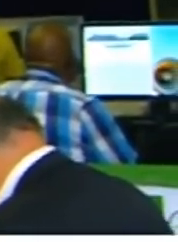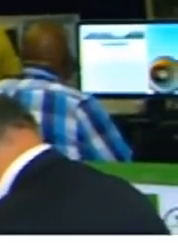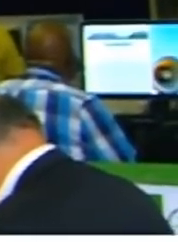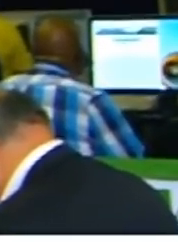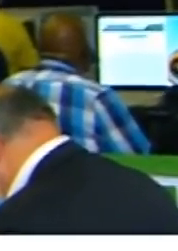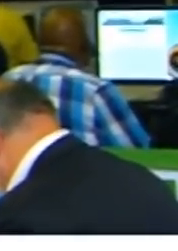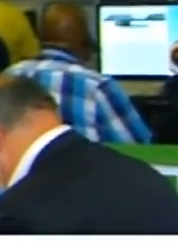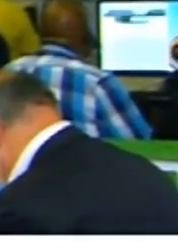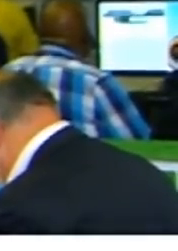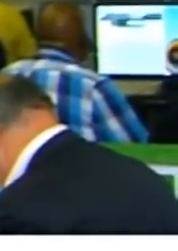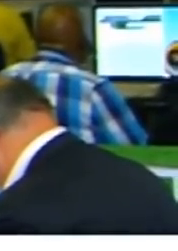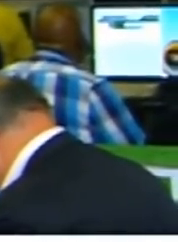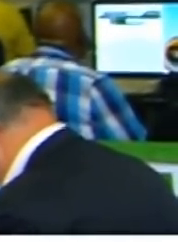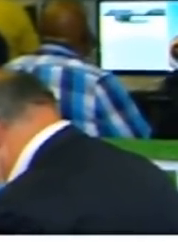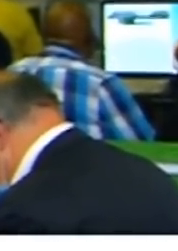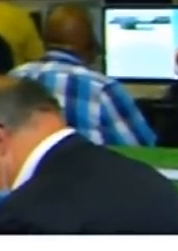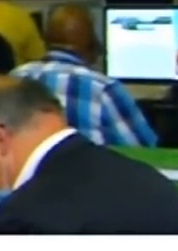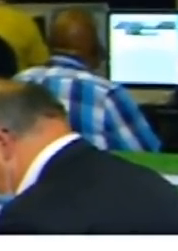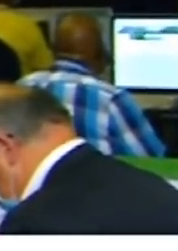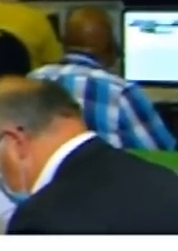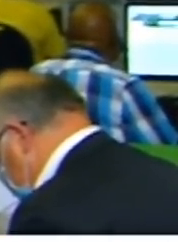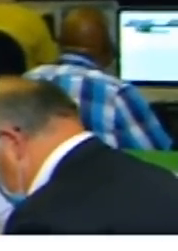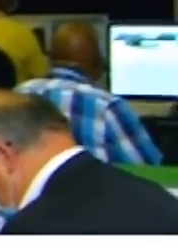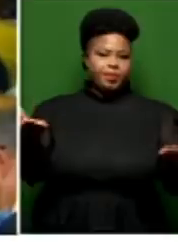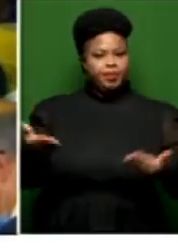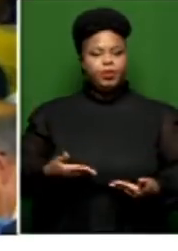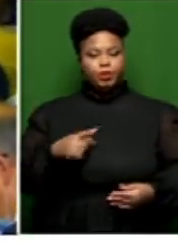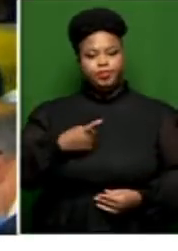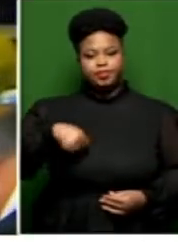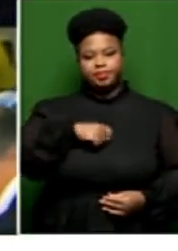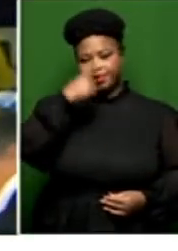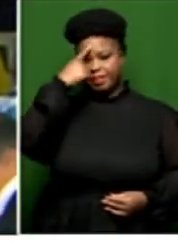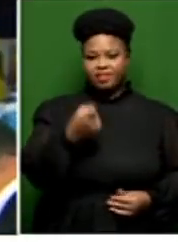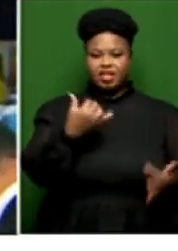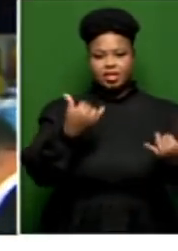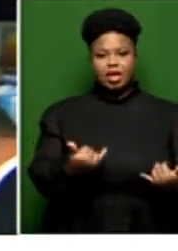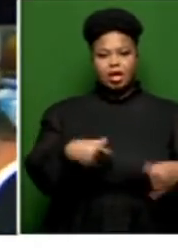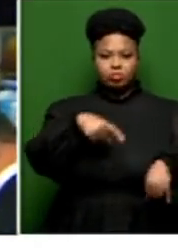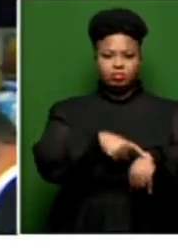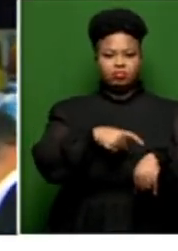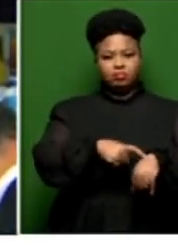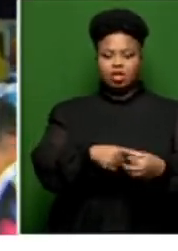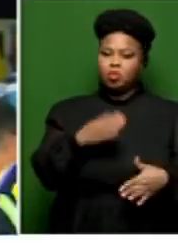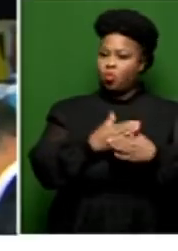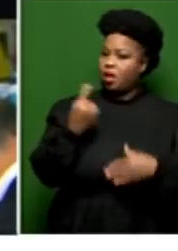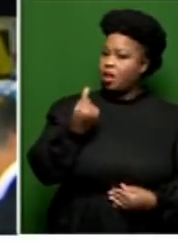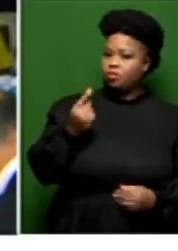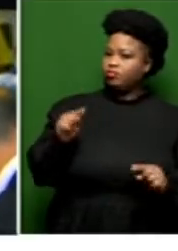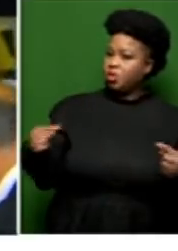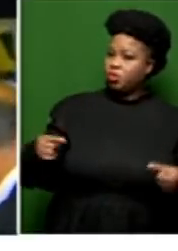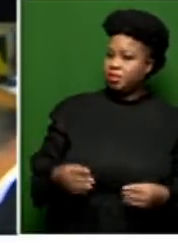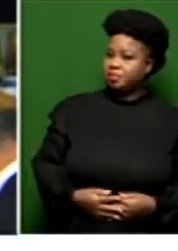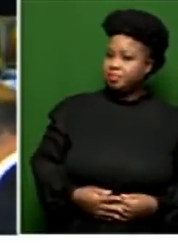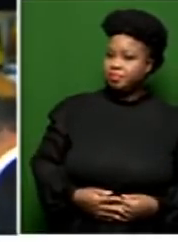we don't want EFF. Our door is open because we believe that we have reached an era where we can't work alone. Are you leading